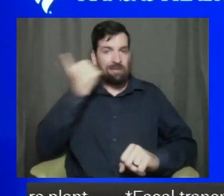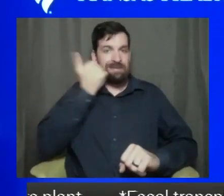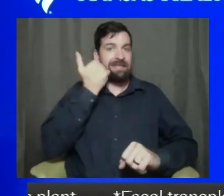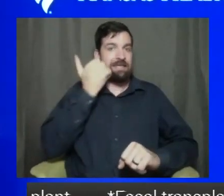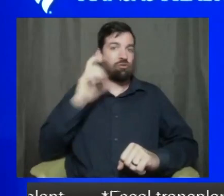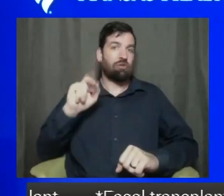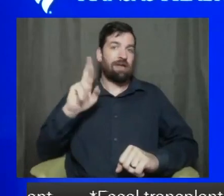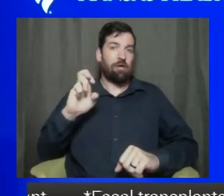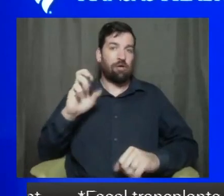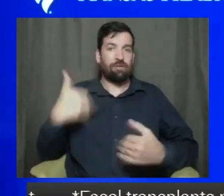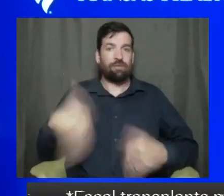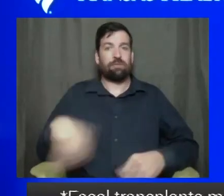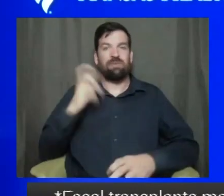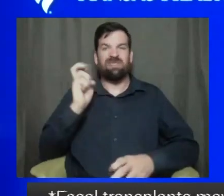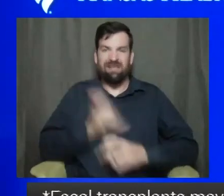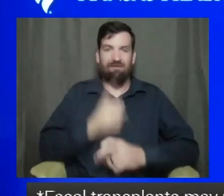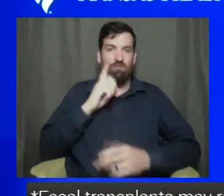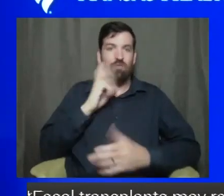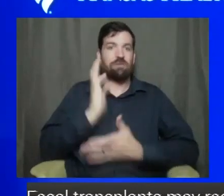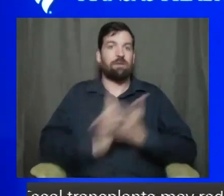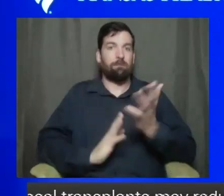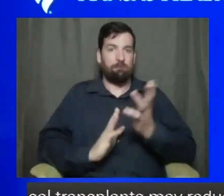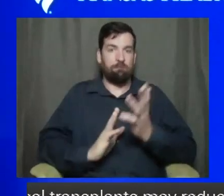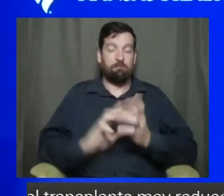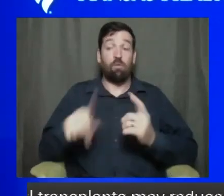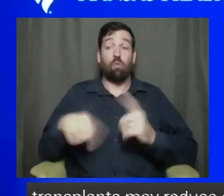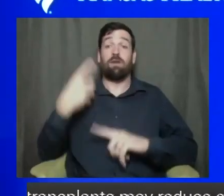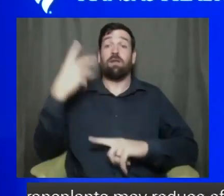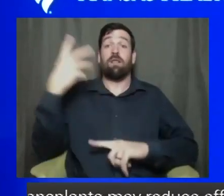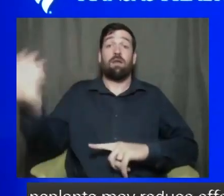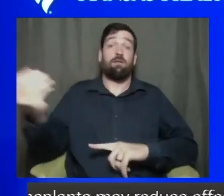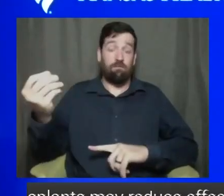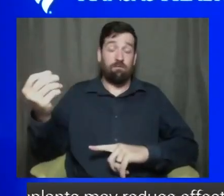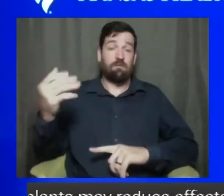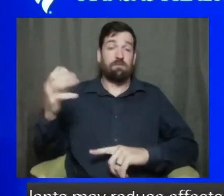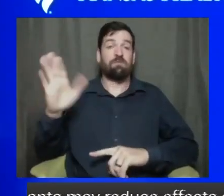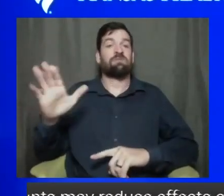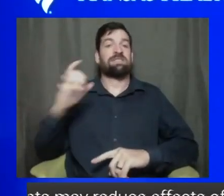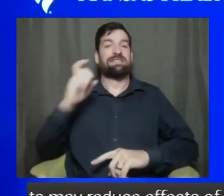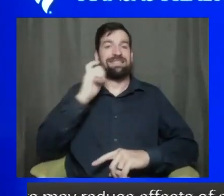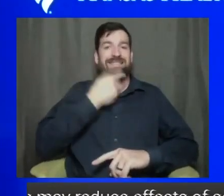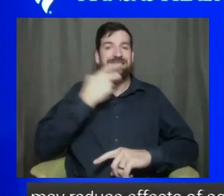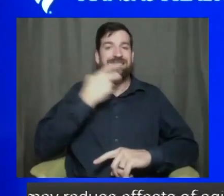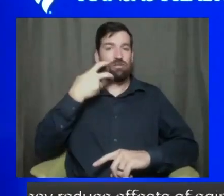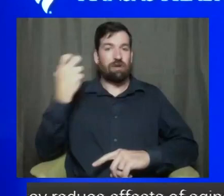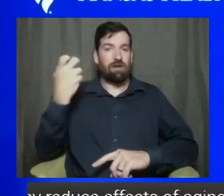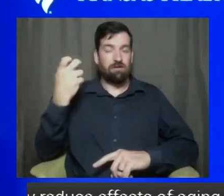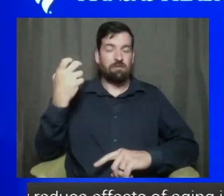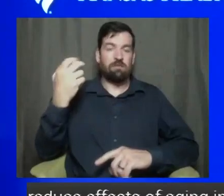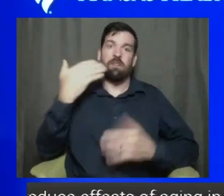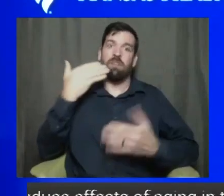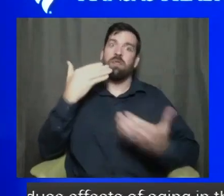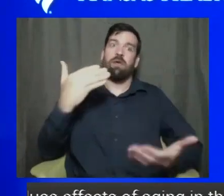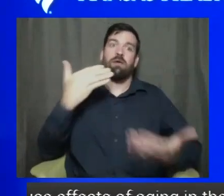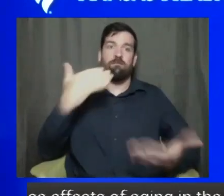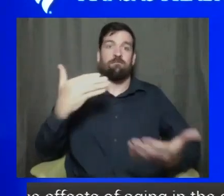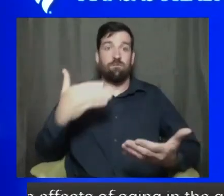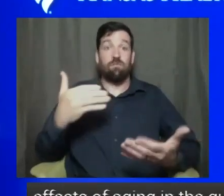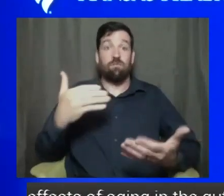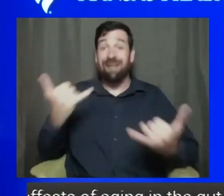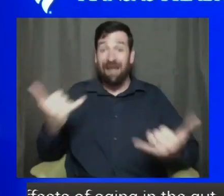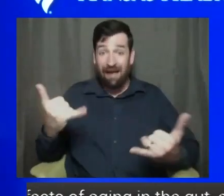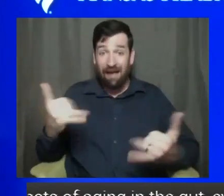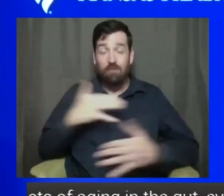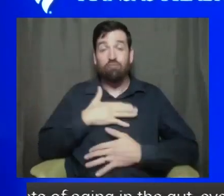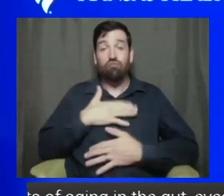some. And when he left, we had his teeth extracted, and you know what he was most thankful for? Even though now he could breathe, his toe was